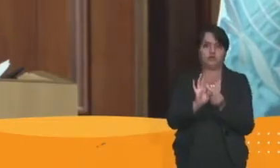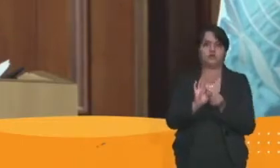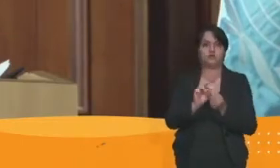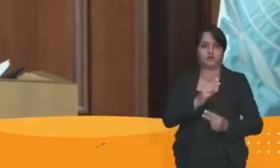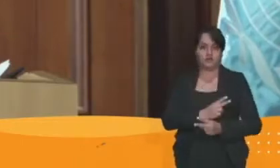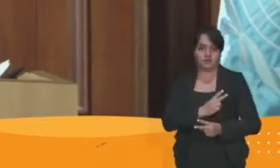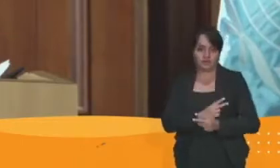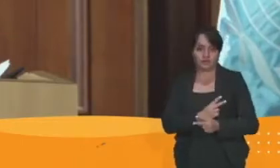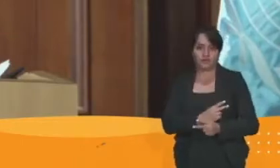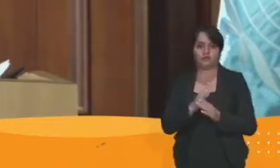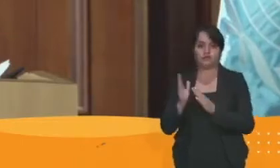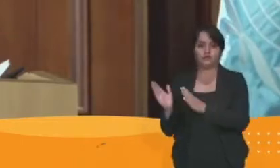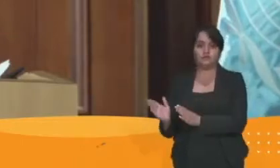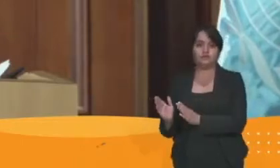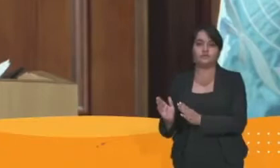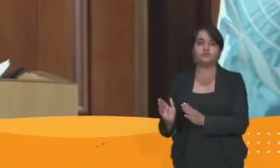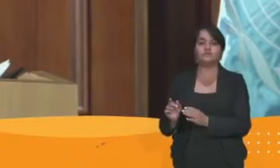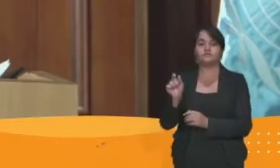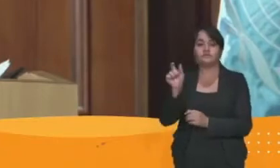offices, Pierre Lepak, and